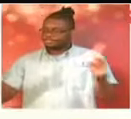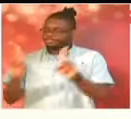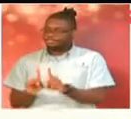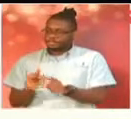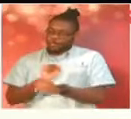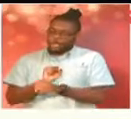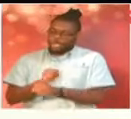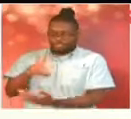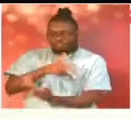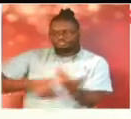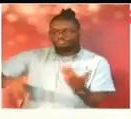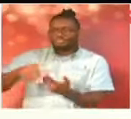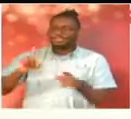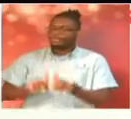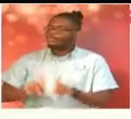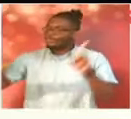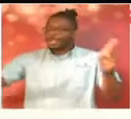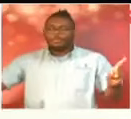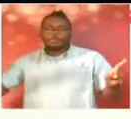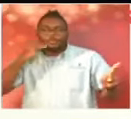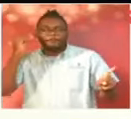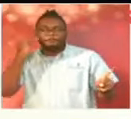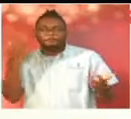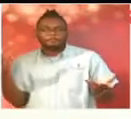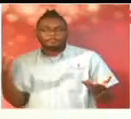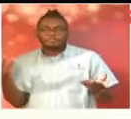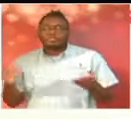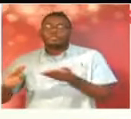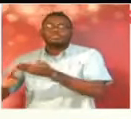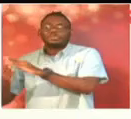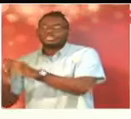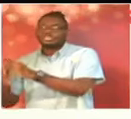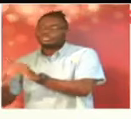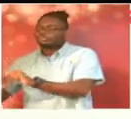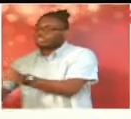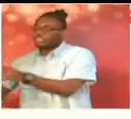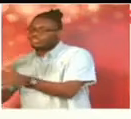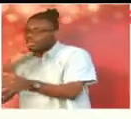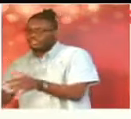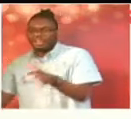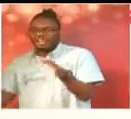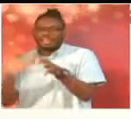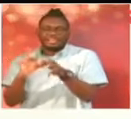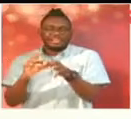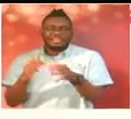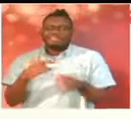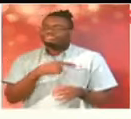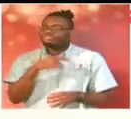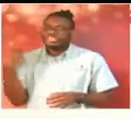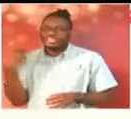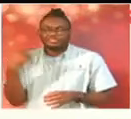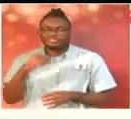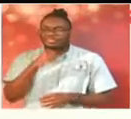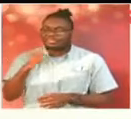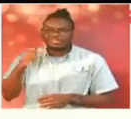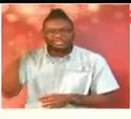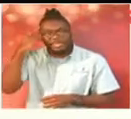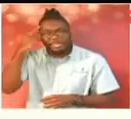a direct relation to your personal risk, and we don't want people to think that if they have fewer numbers in their community, then